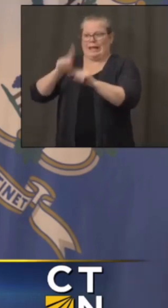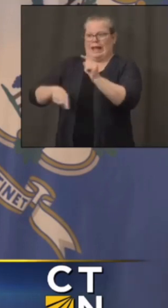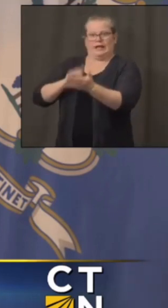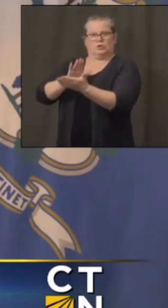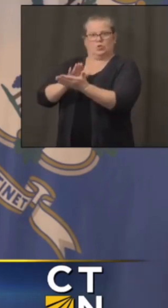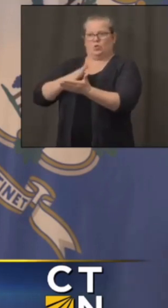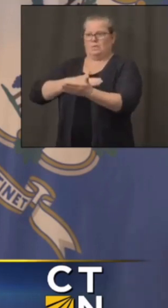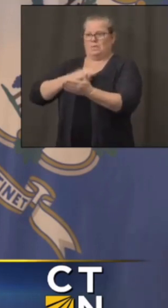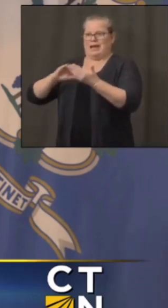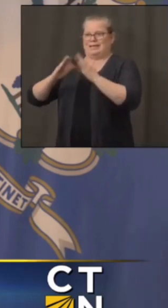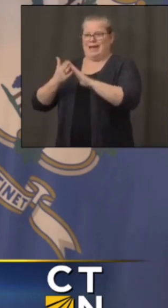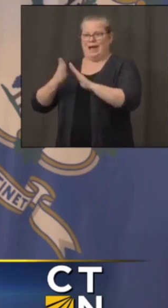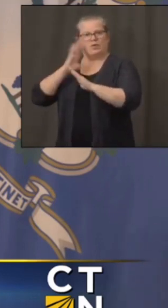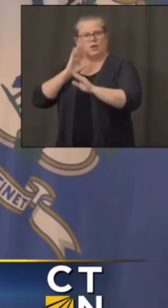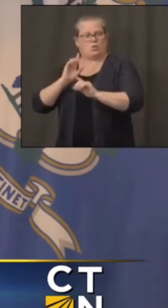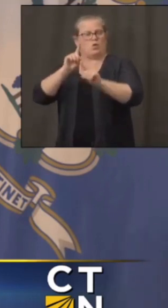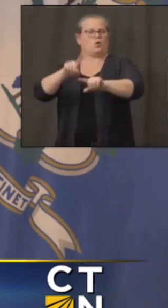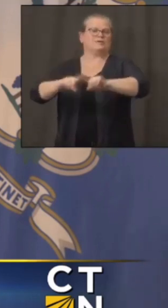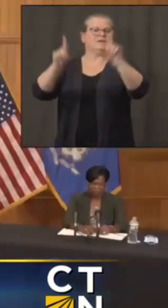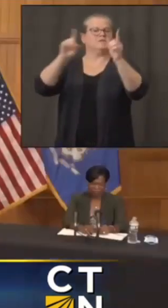in their hometown.